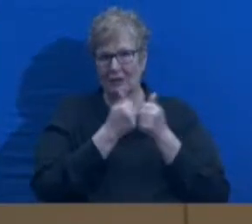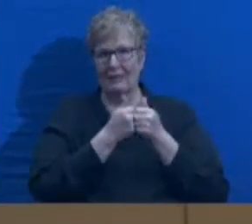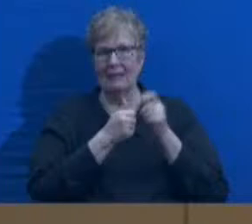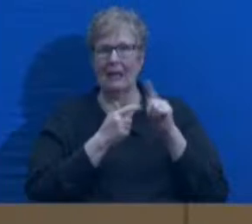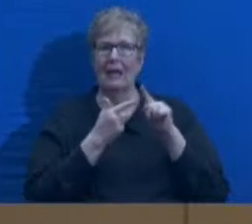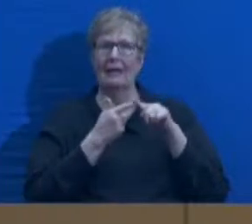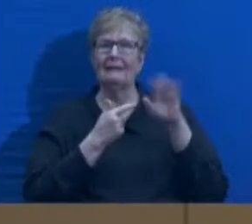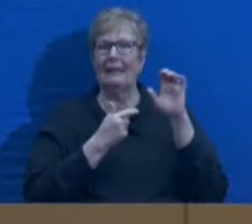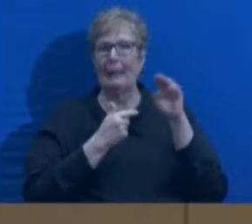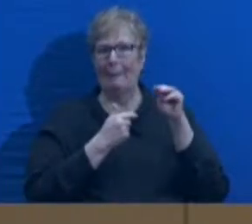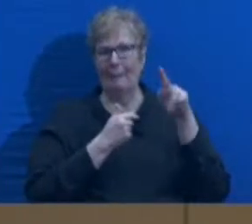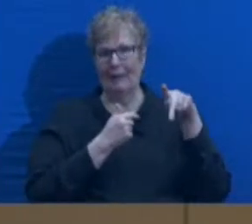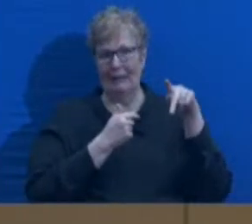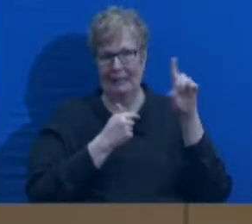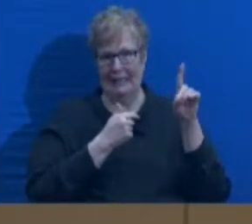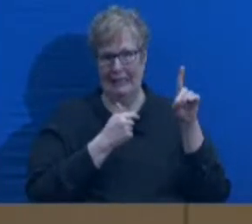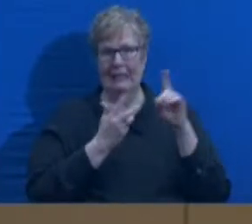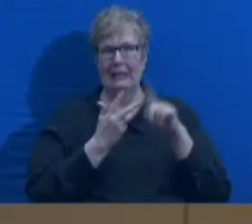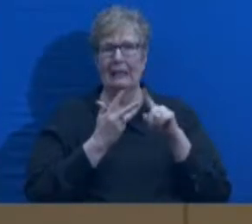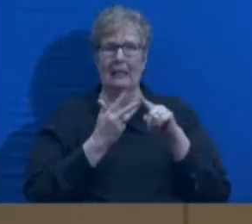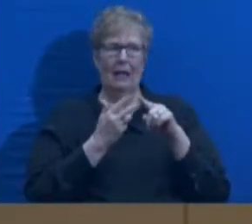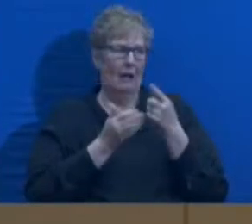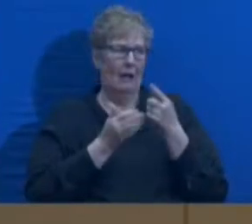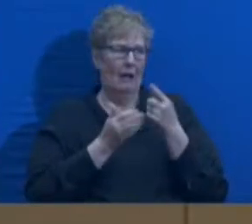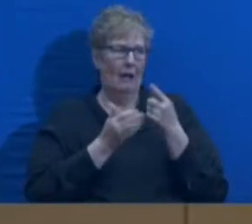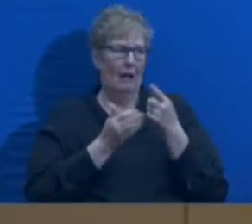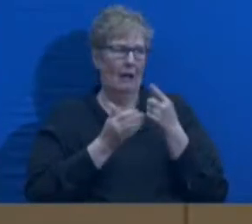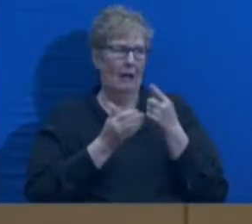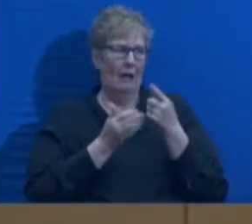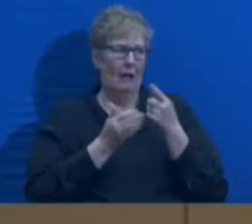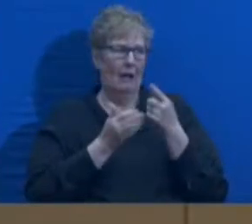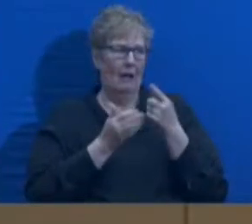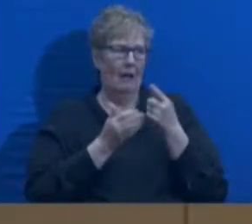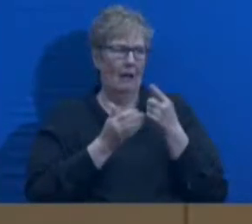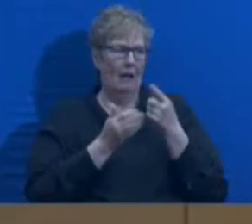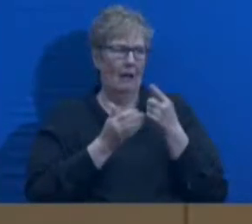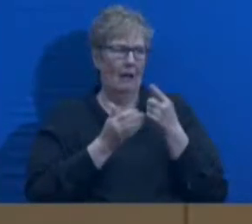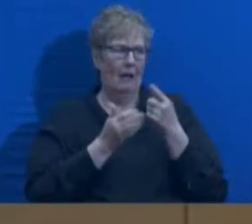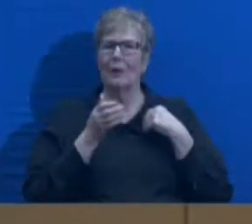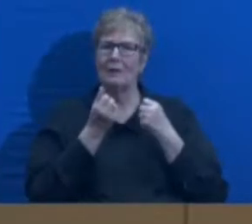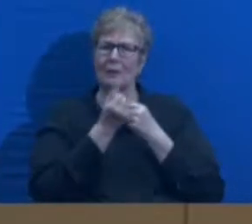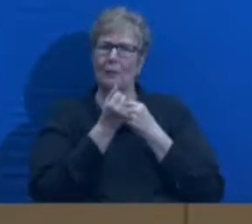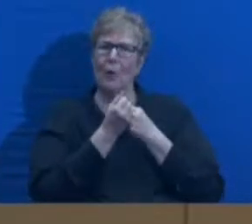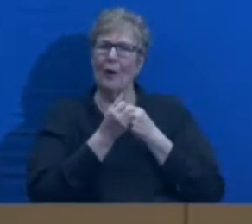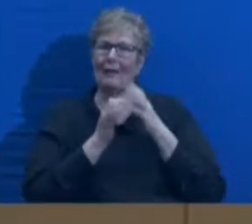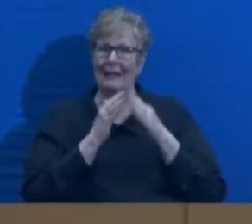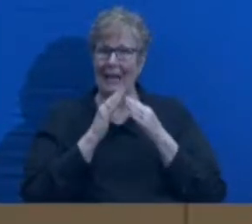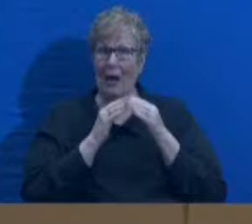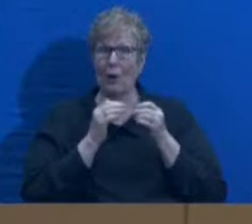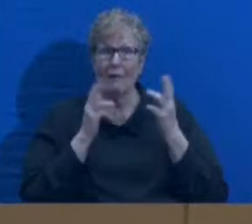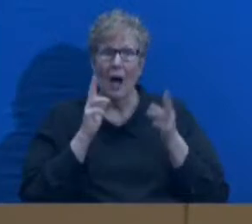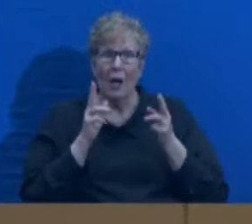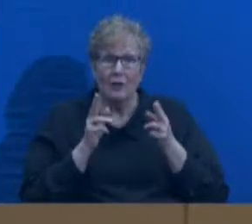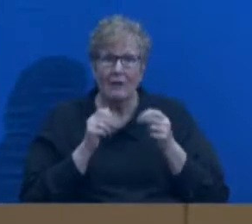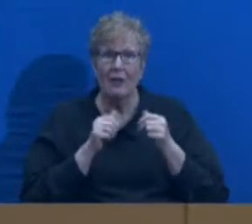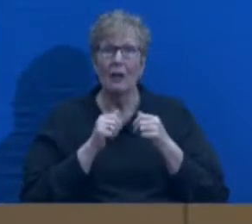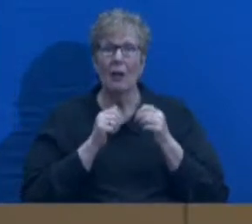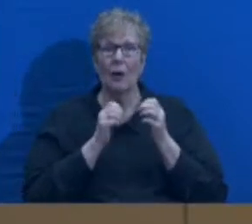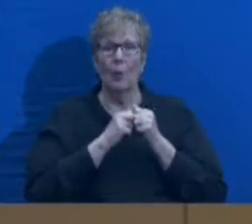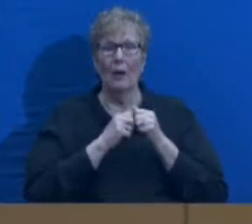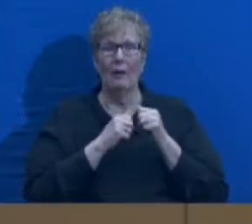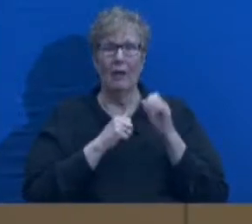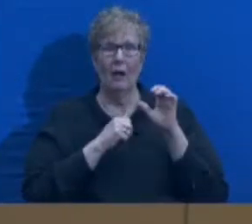including CMPD. This past week, emergency management supported the town of Huntersville with the